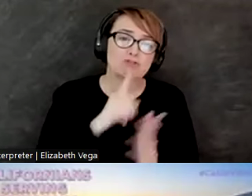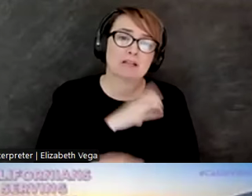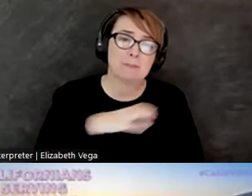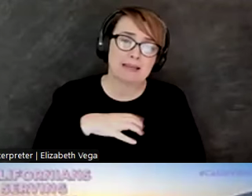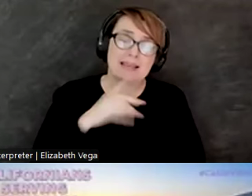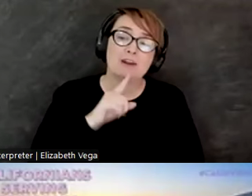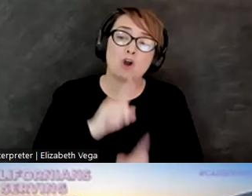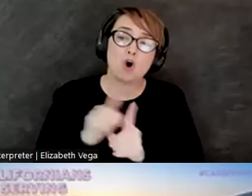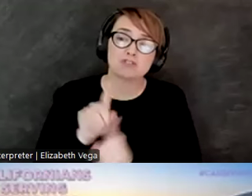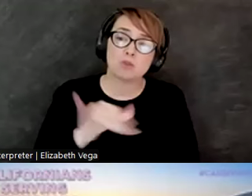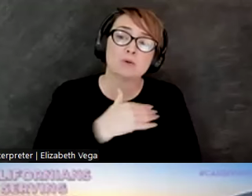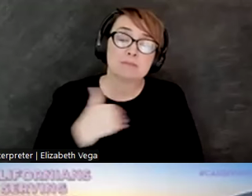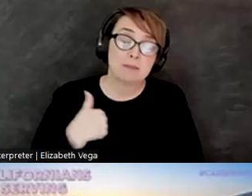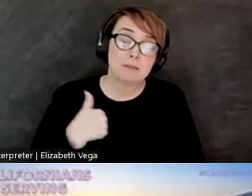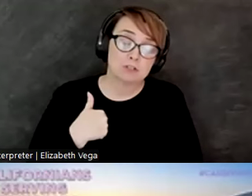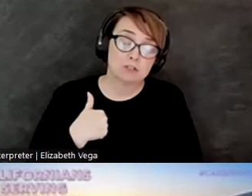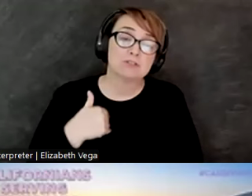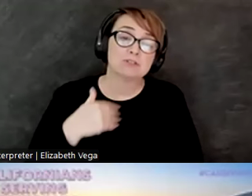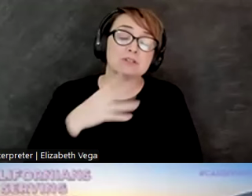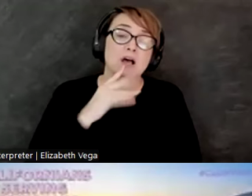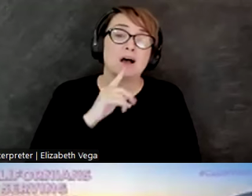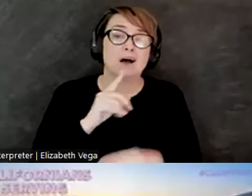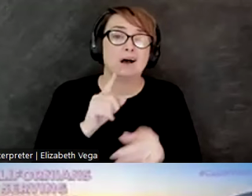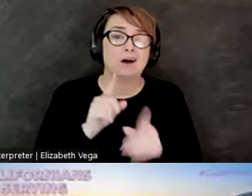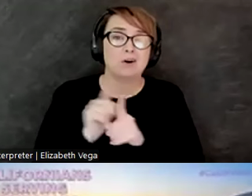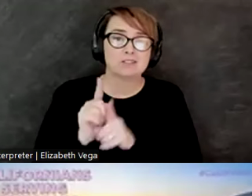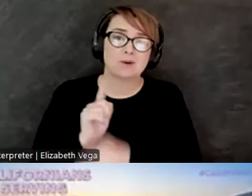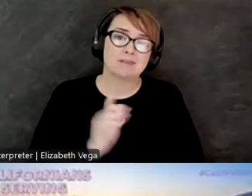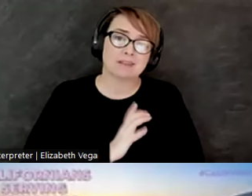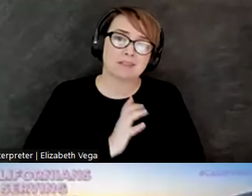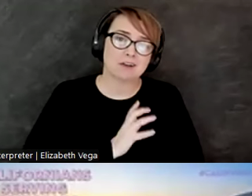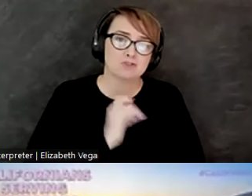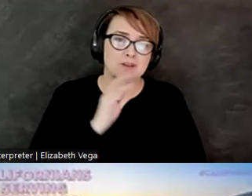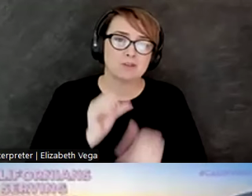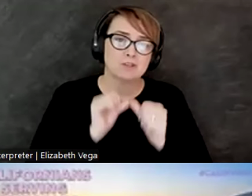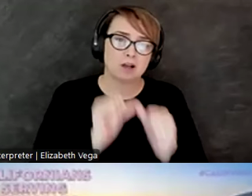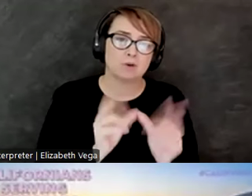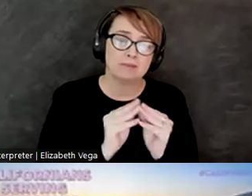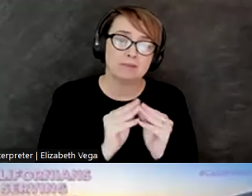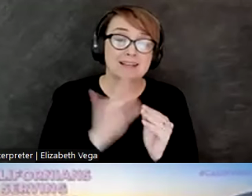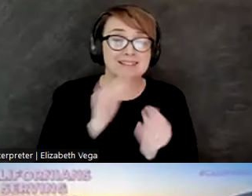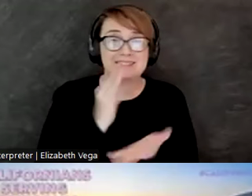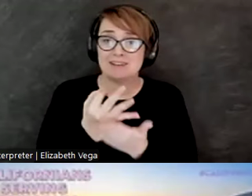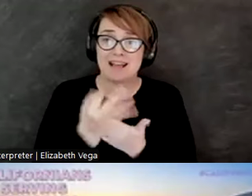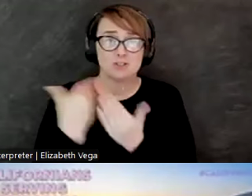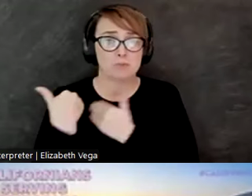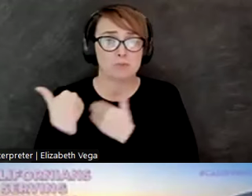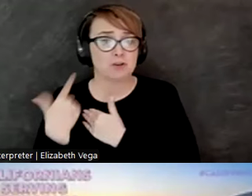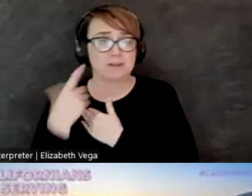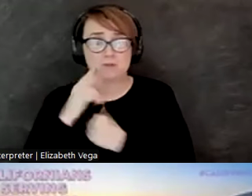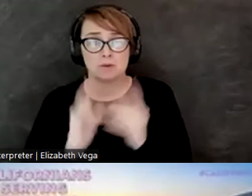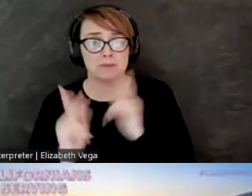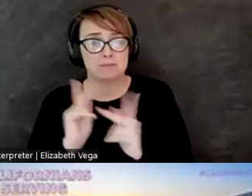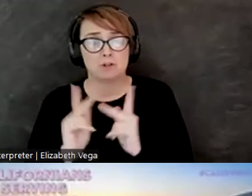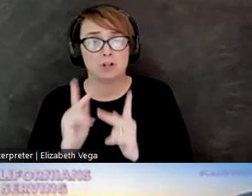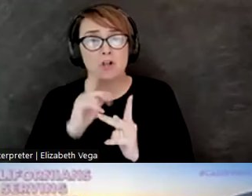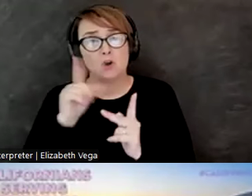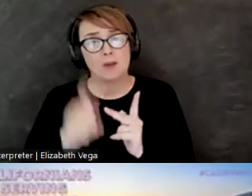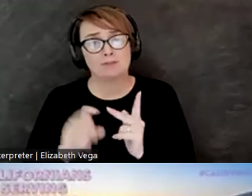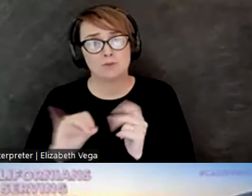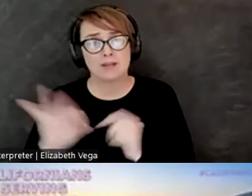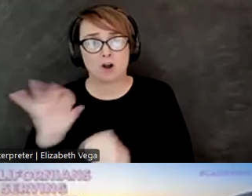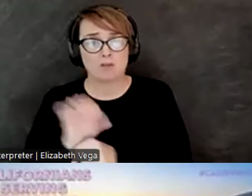also those who have the luxury of these ongoing meetings. It's a financial burden for those who take off work to attend, but those members who